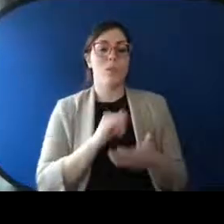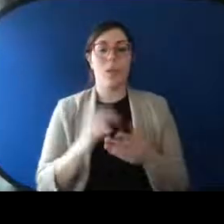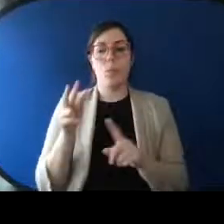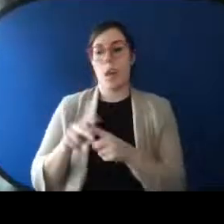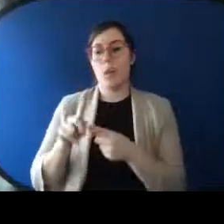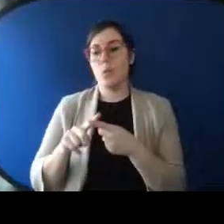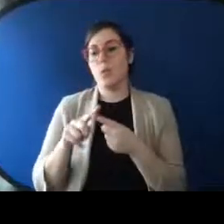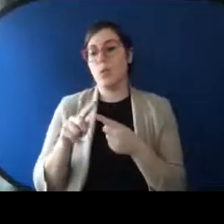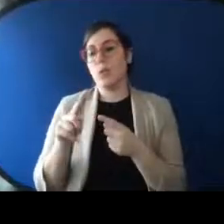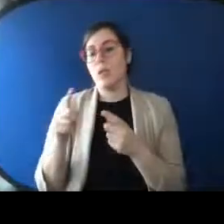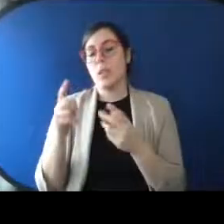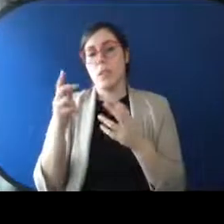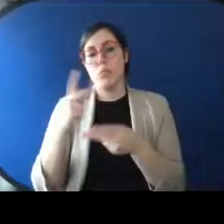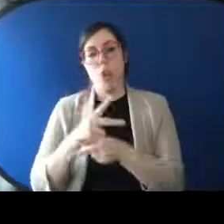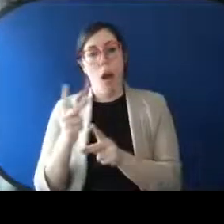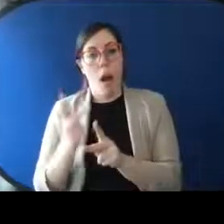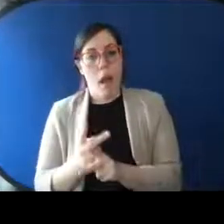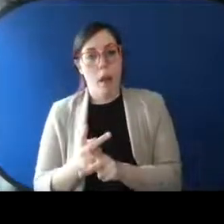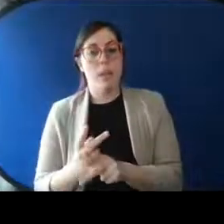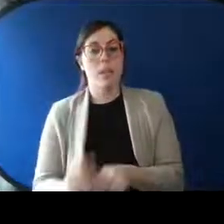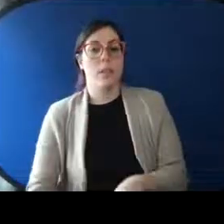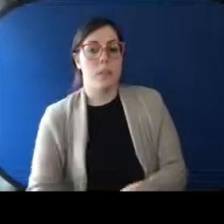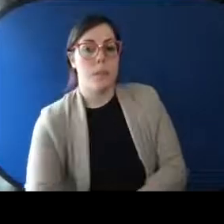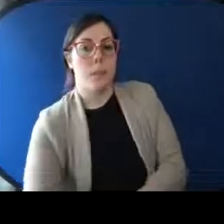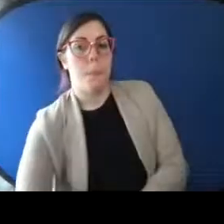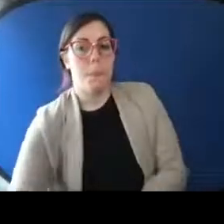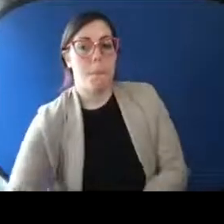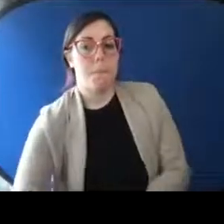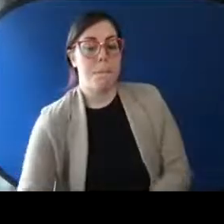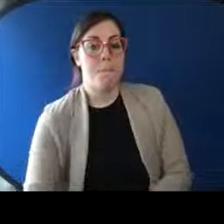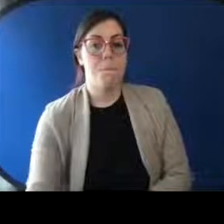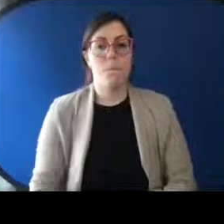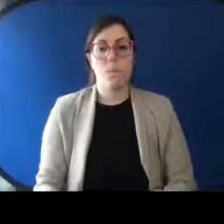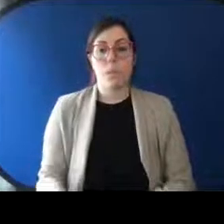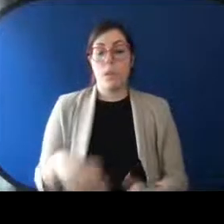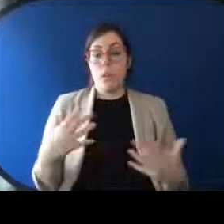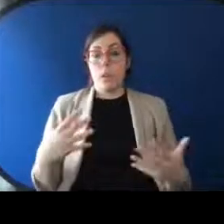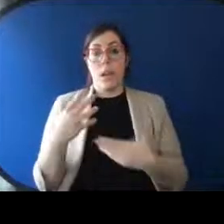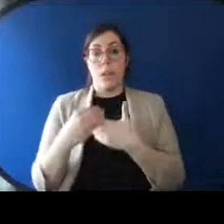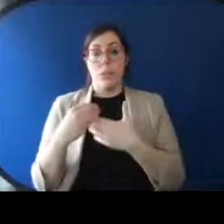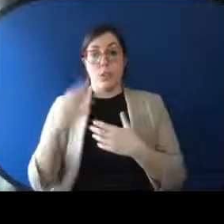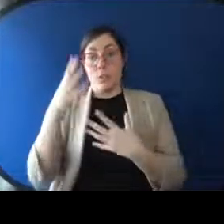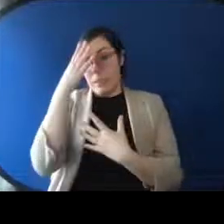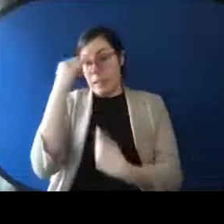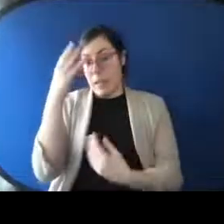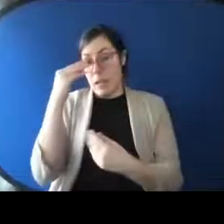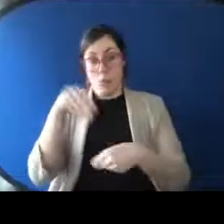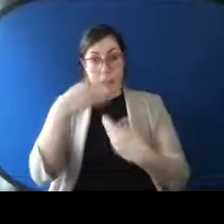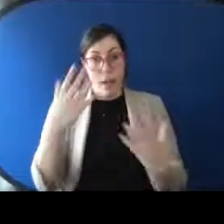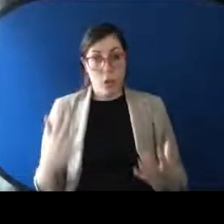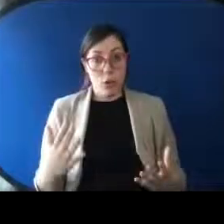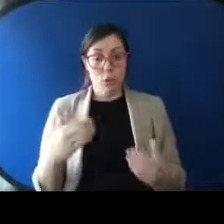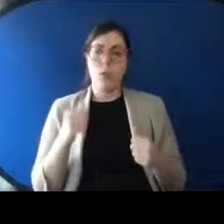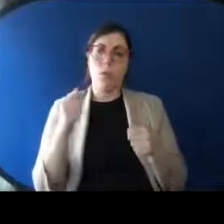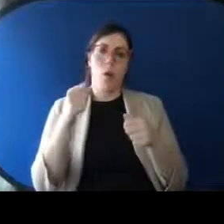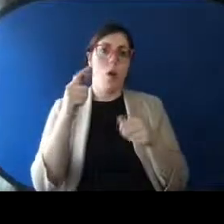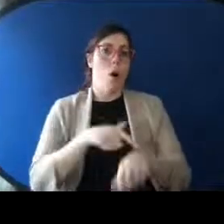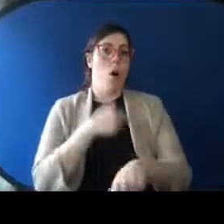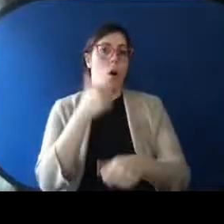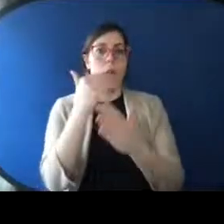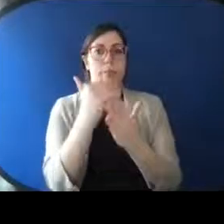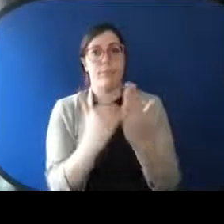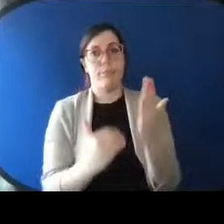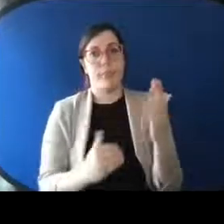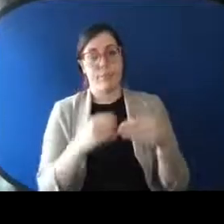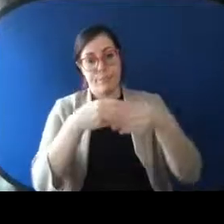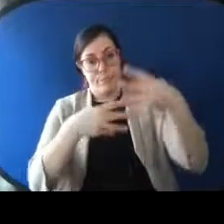marine modeling, or precision navigation. So who are the external data providers? There's a very long list. They are federal